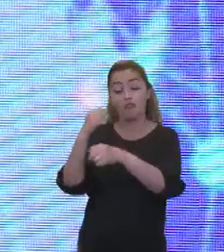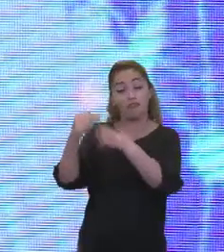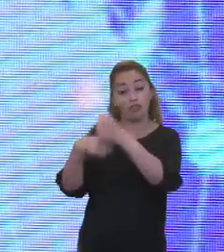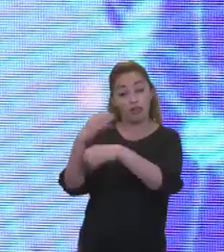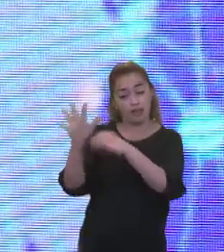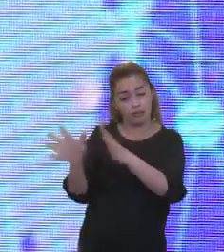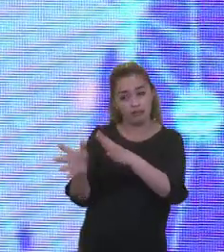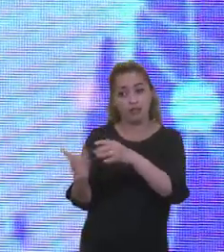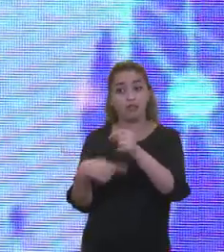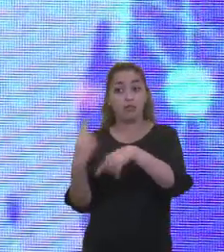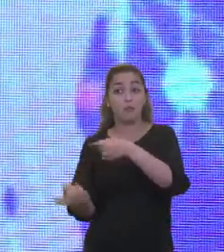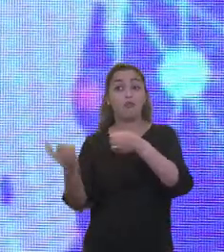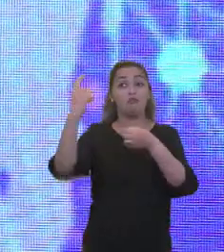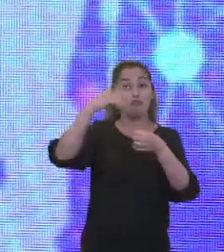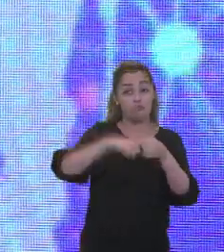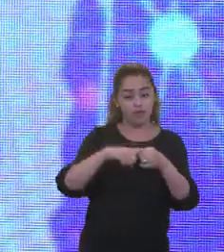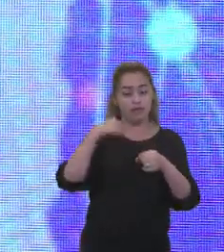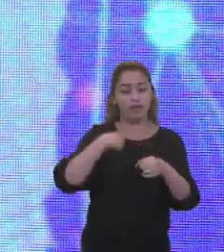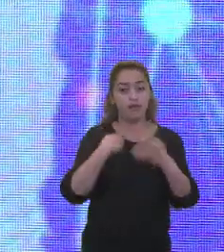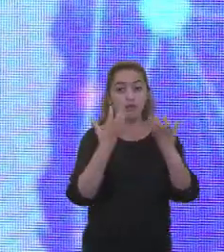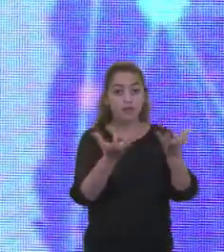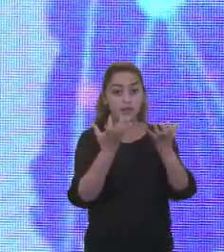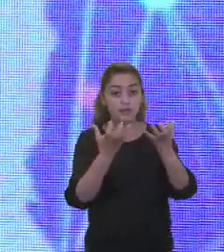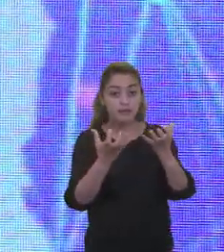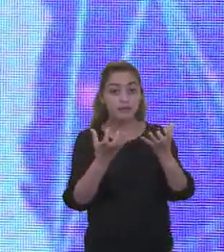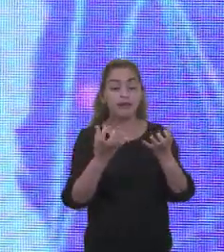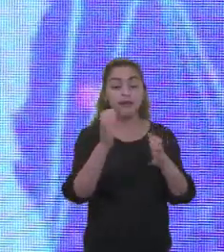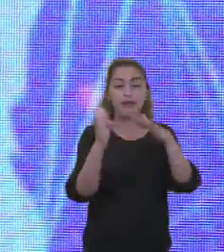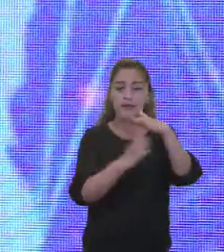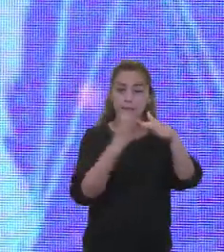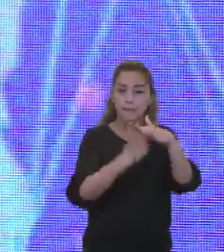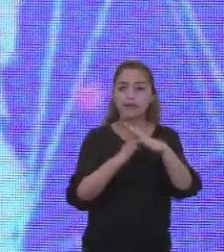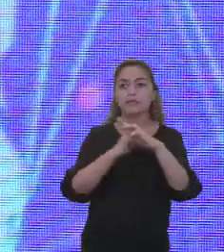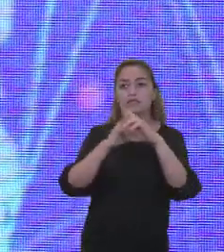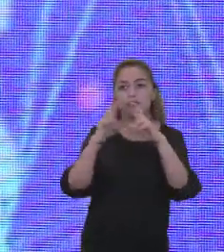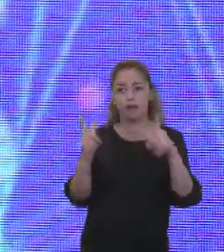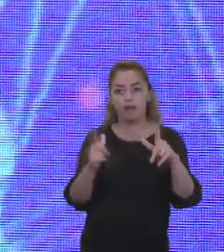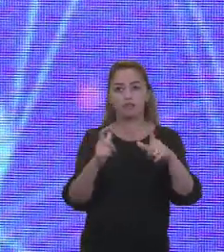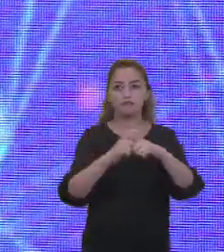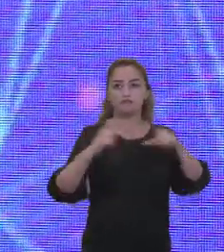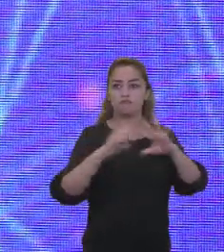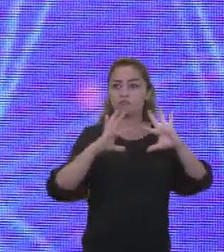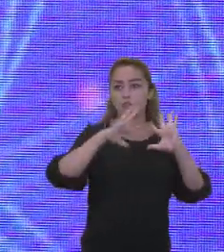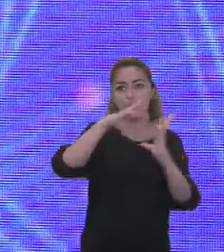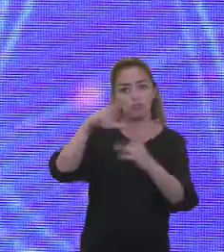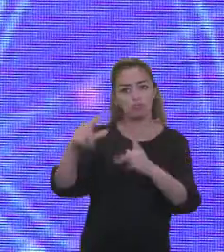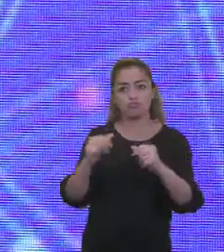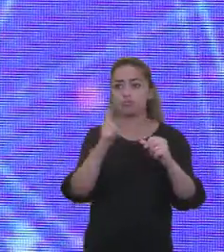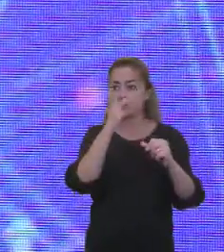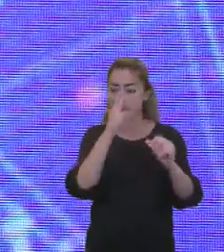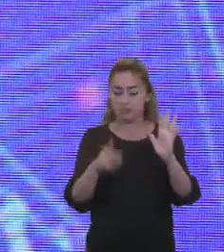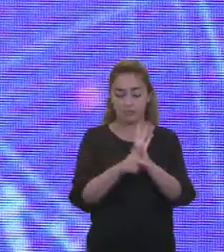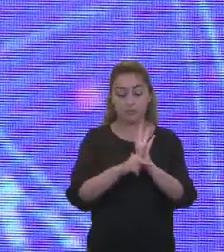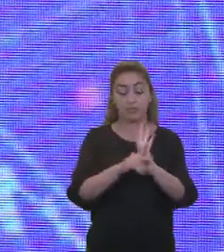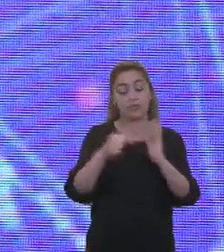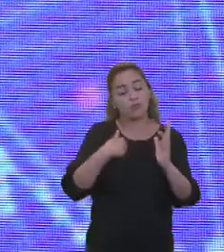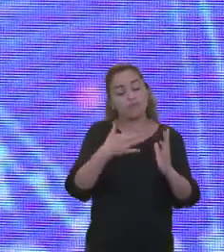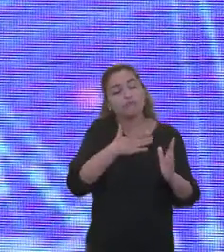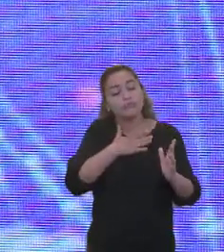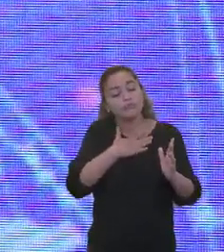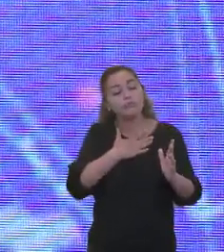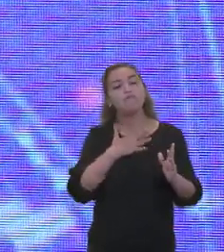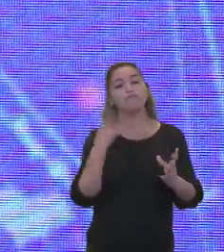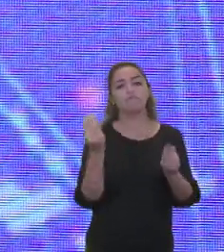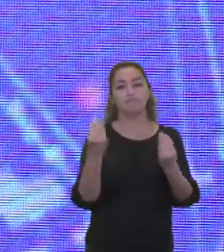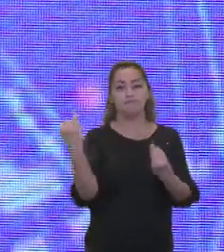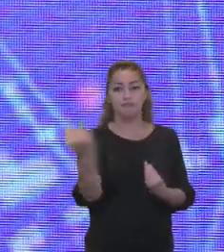I came looking for global companies so I could put to practice what I learned. So for me,